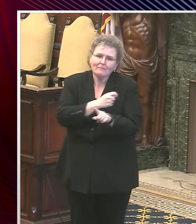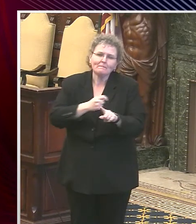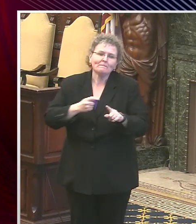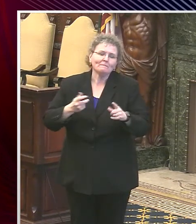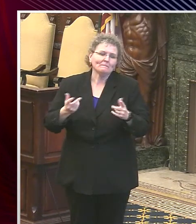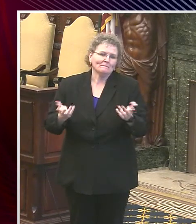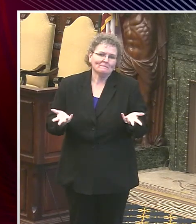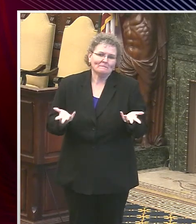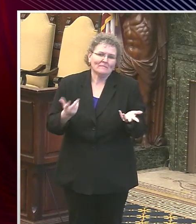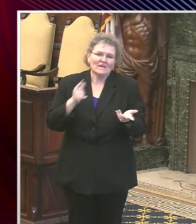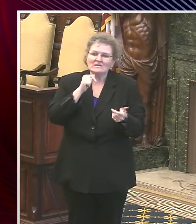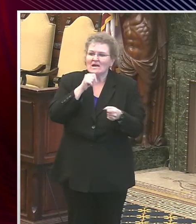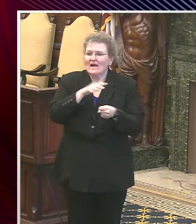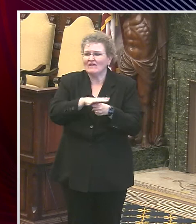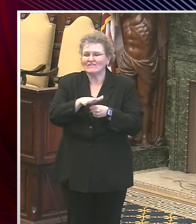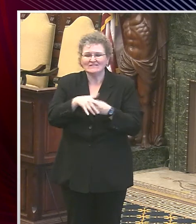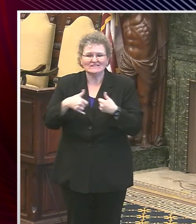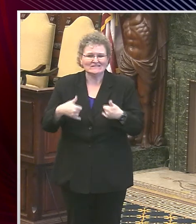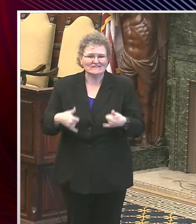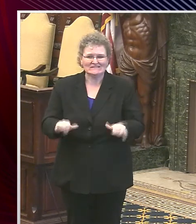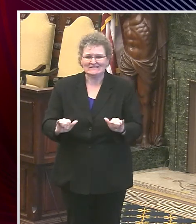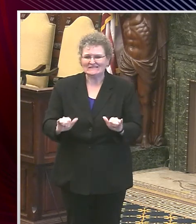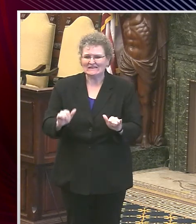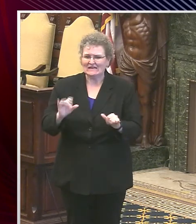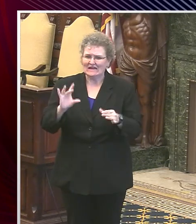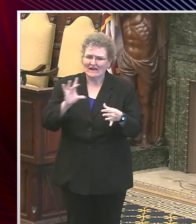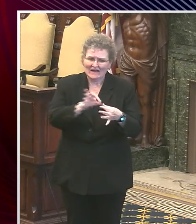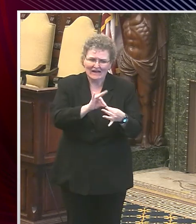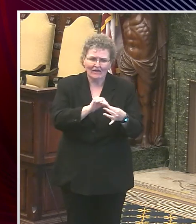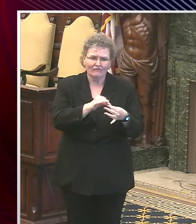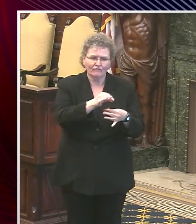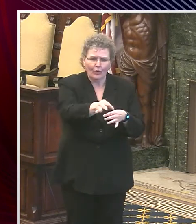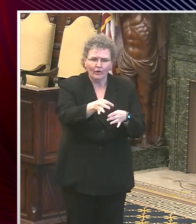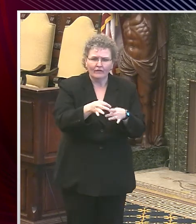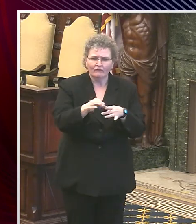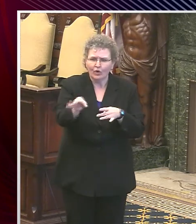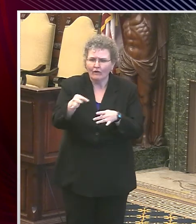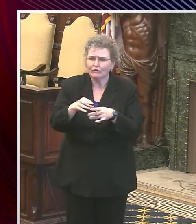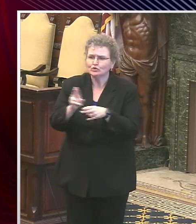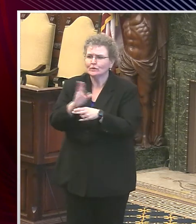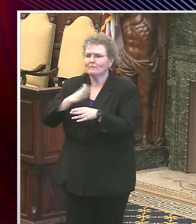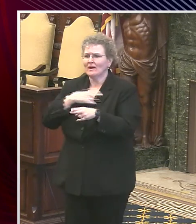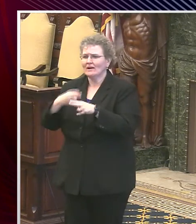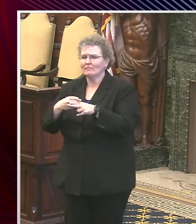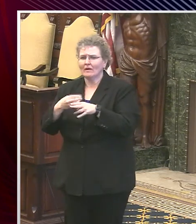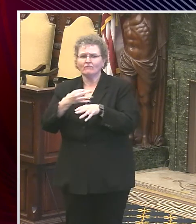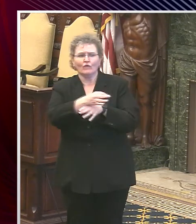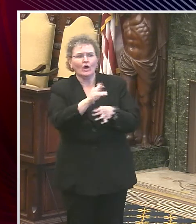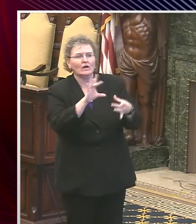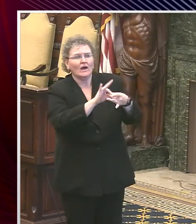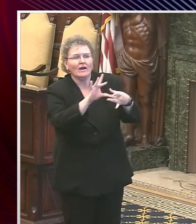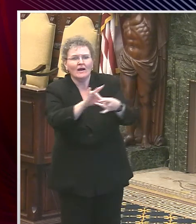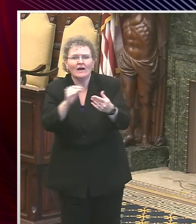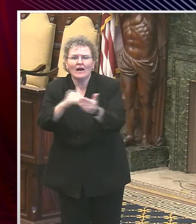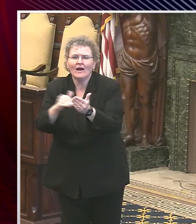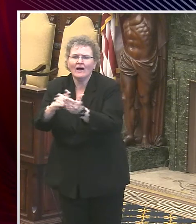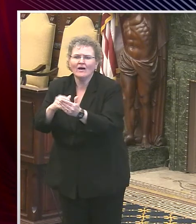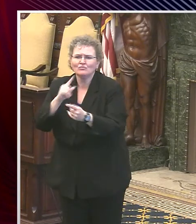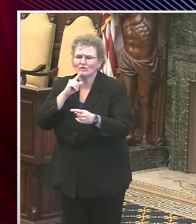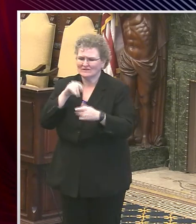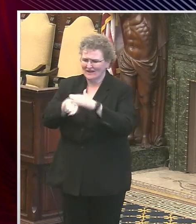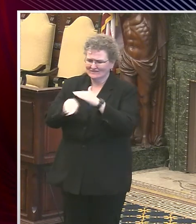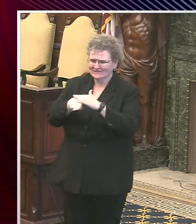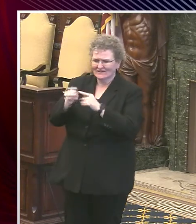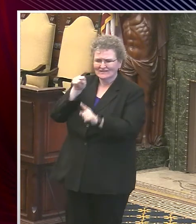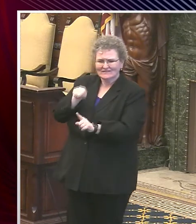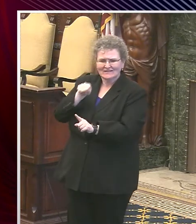That's why we have people, forwarding links and showing up inappropriately. We have long lines when walk-up access is available. We're just going to have